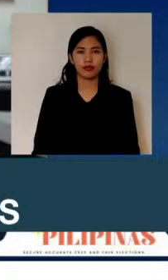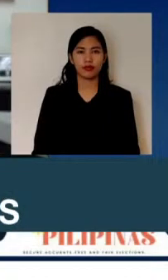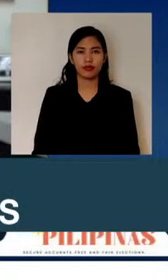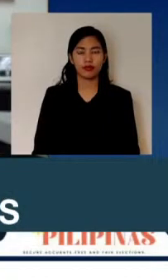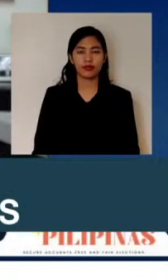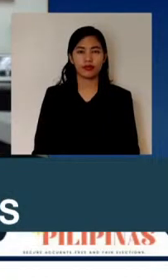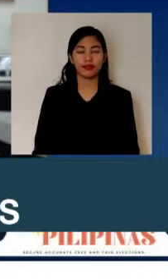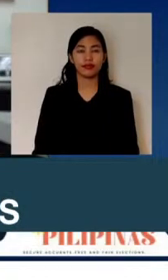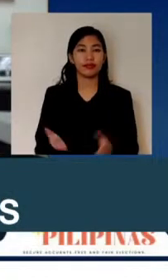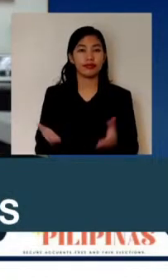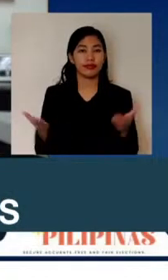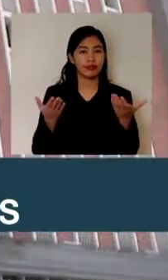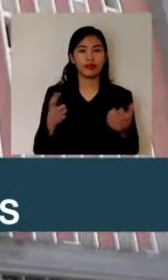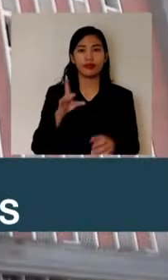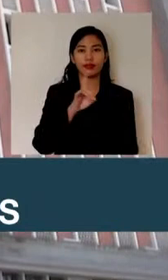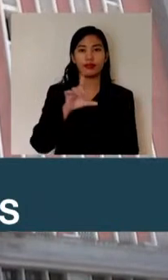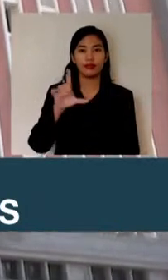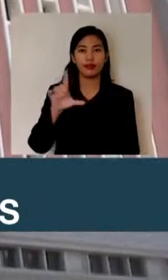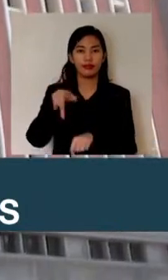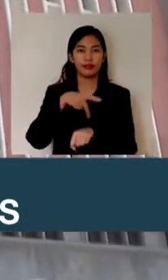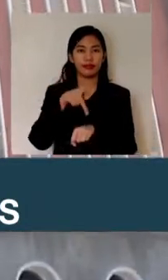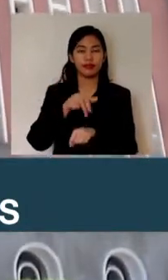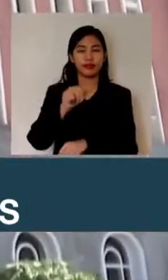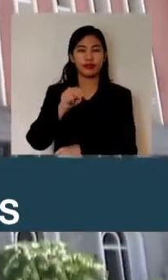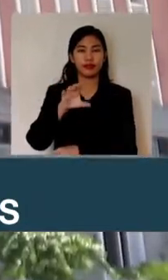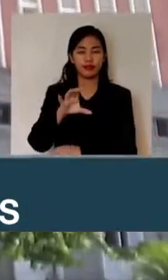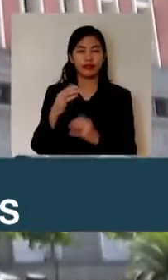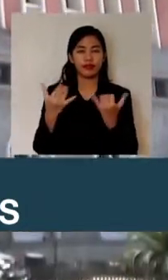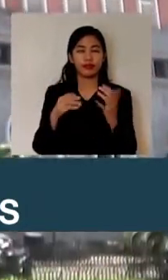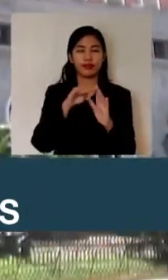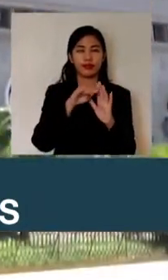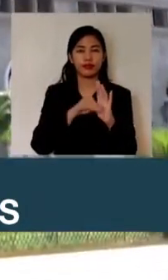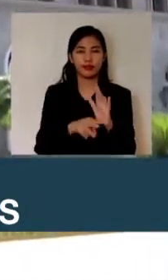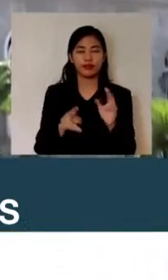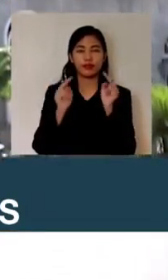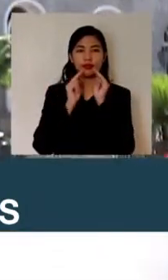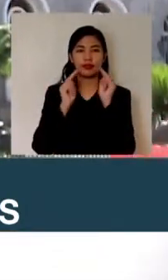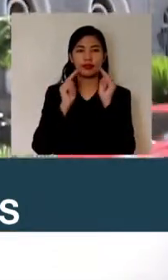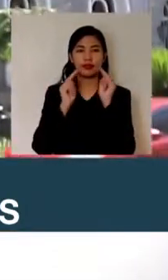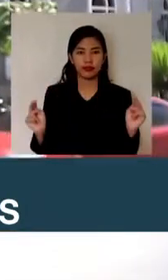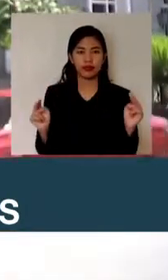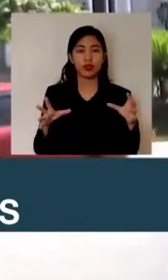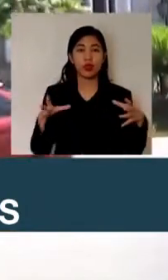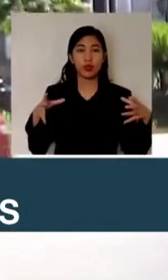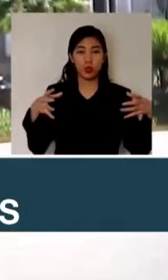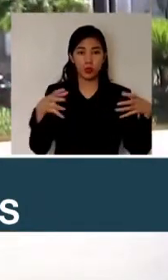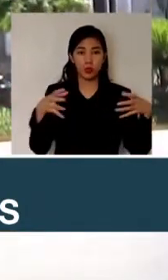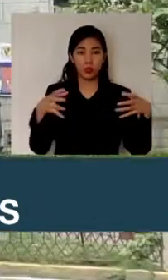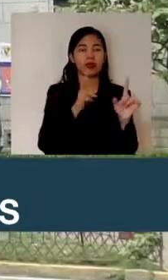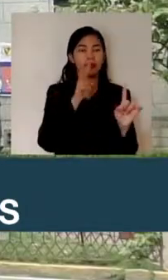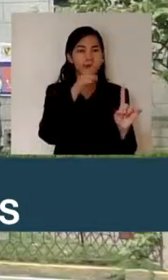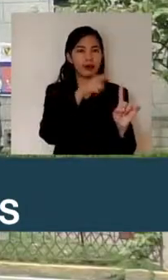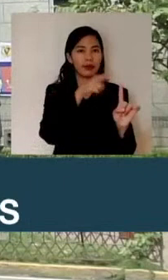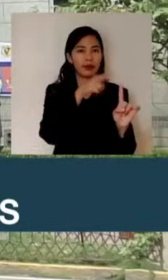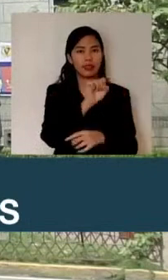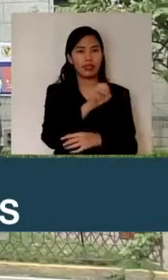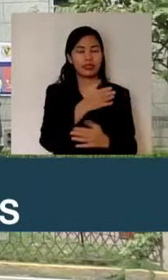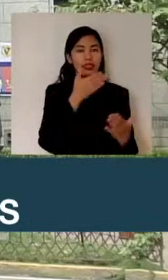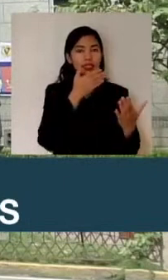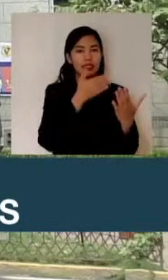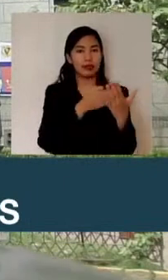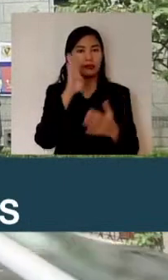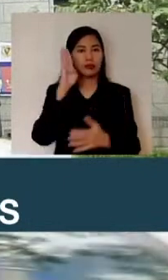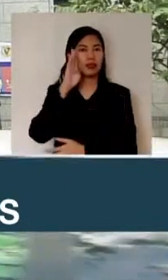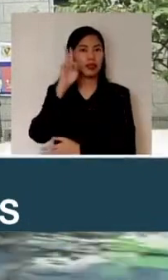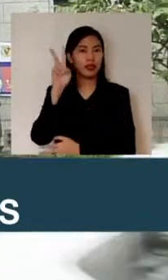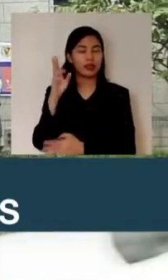we're back. You're still with Dateline Philippines here on AMC. Here's another look at our headlines this noon. Petitioners against the presidential bid of Ferdinand Marcos Jr.